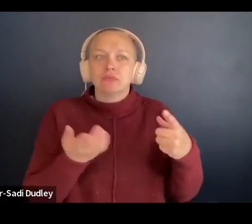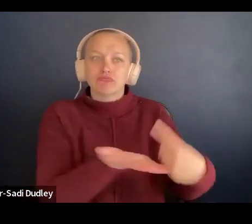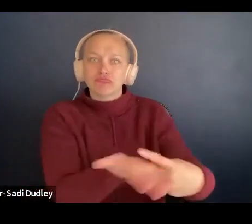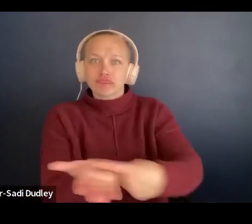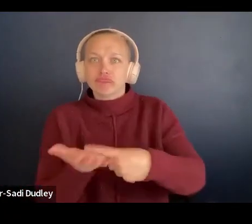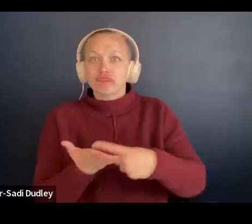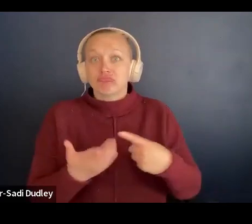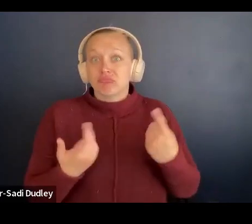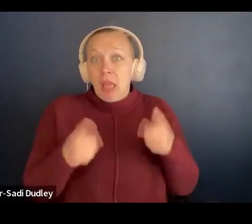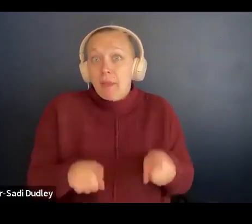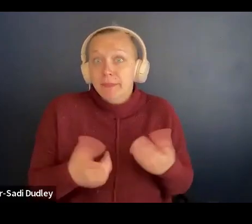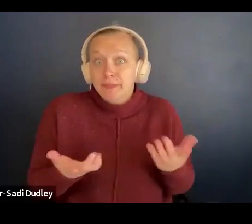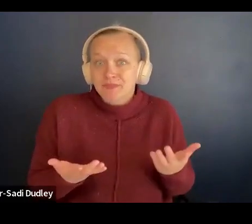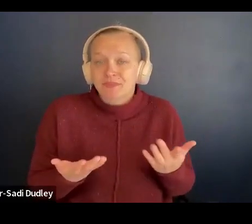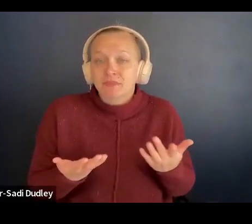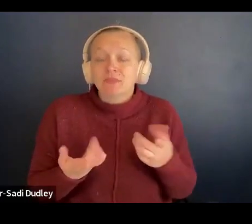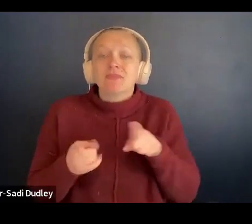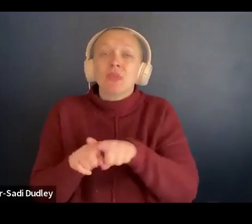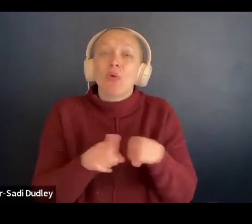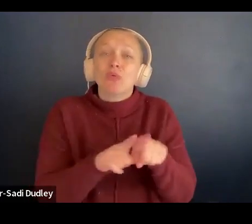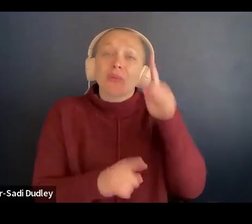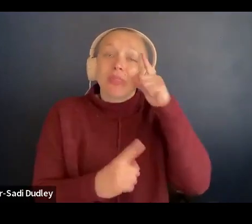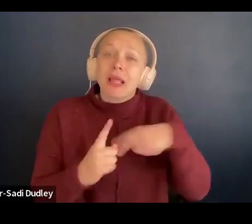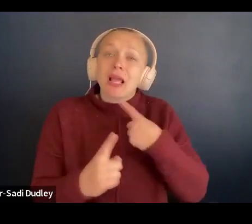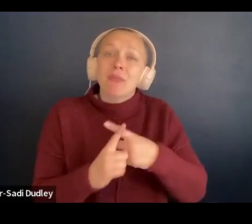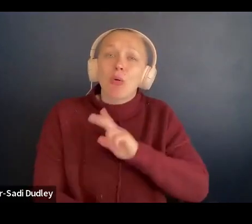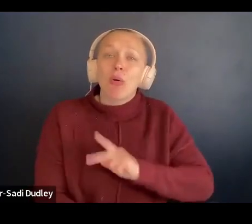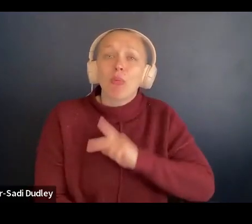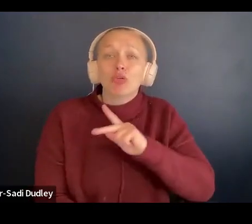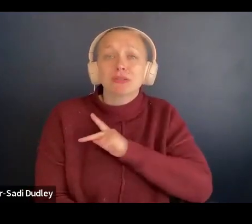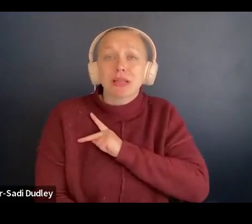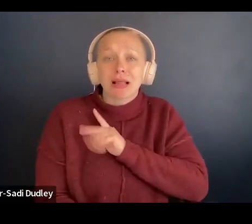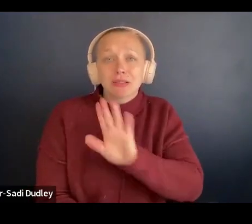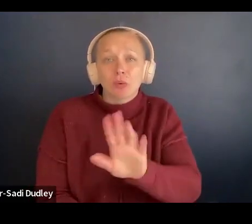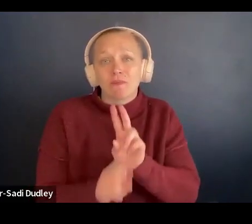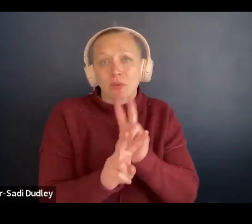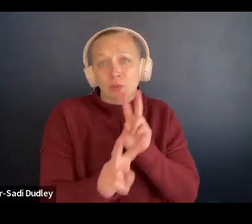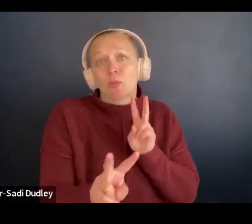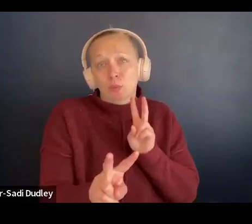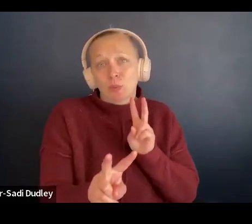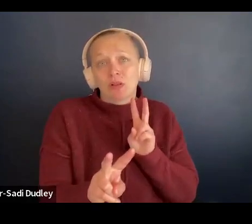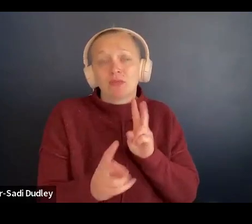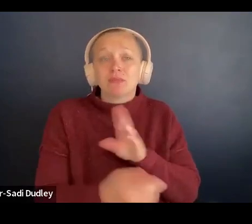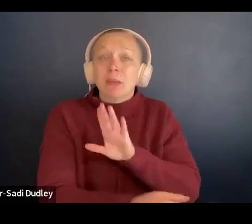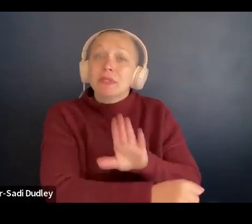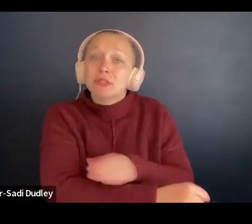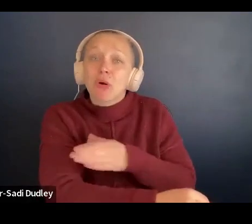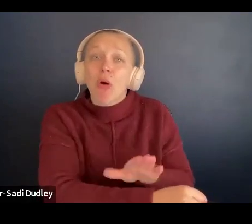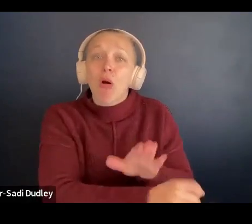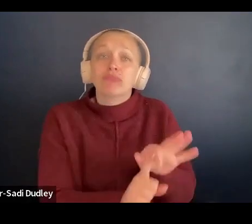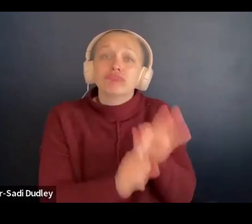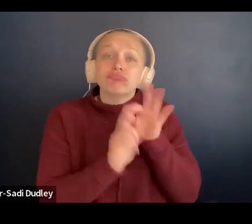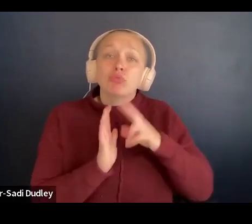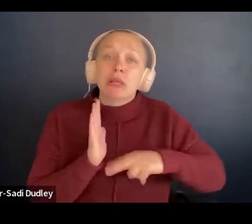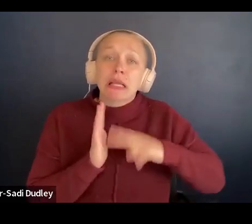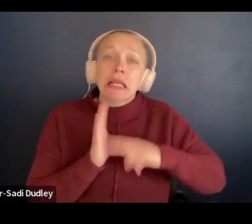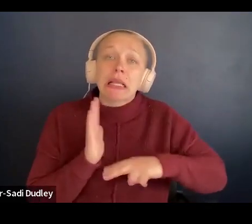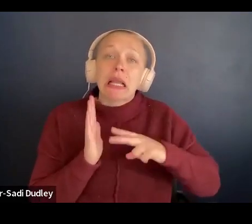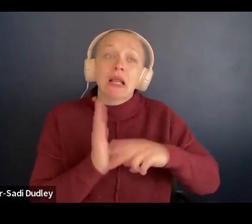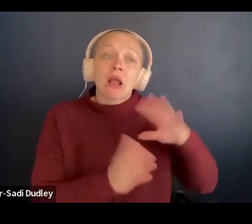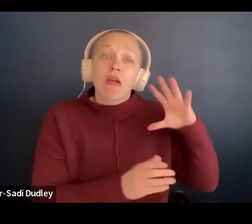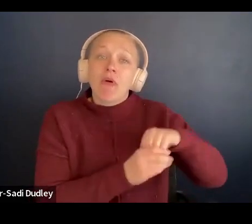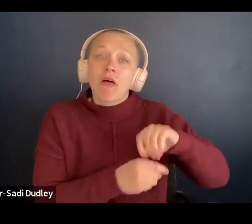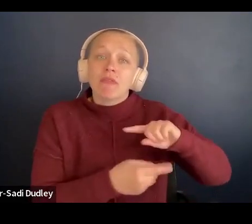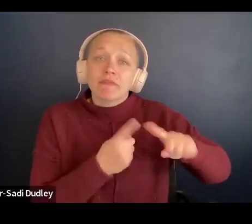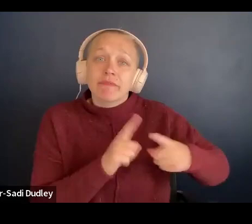And also think about personalization that you could bring to your funeral. Songs, special readings, involving friends and family